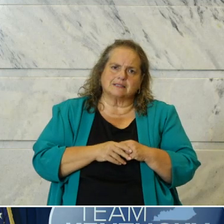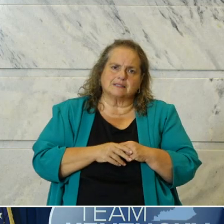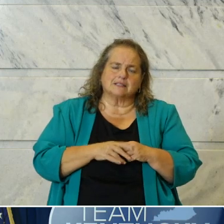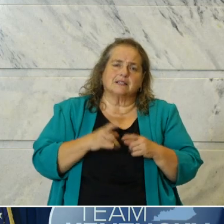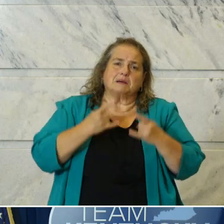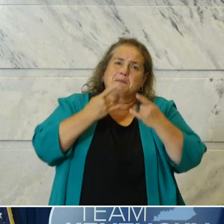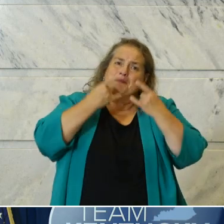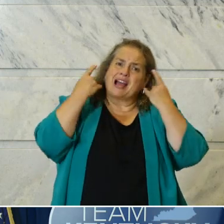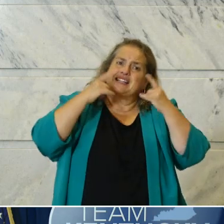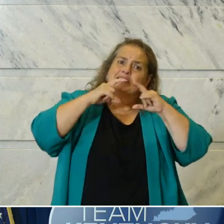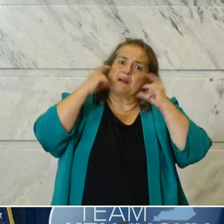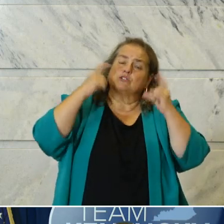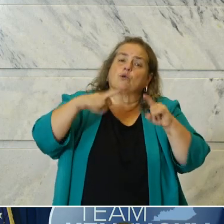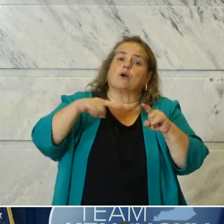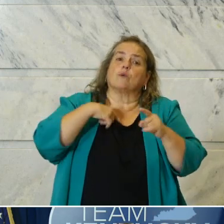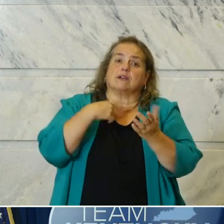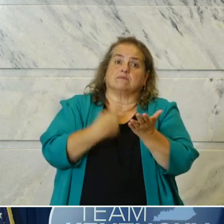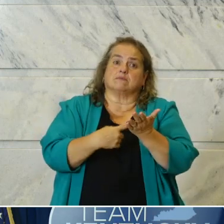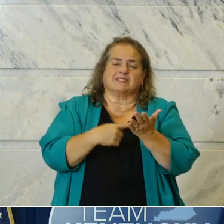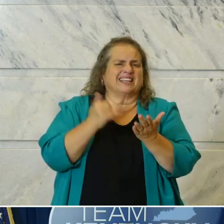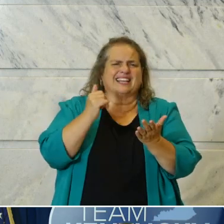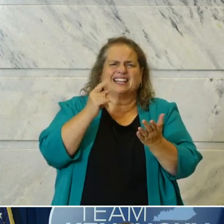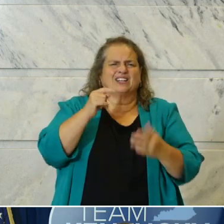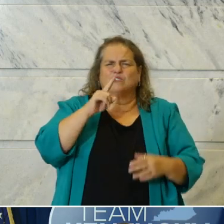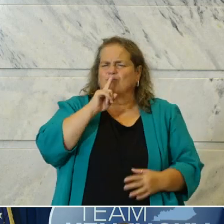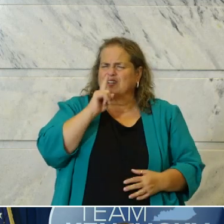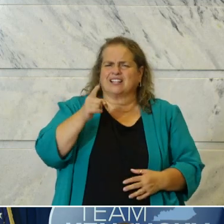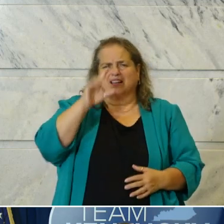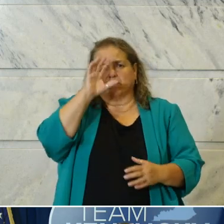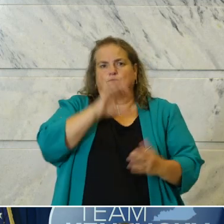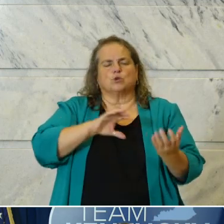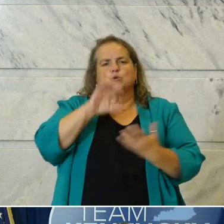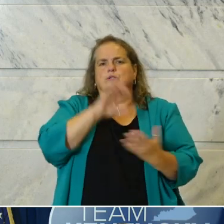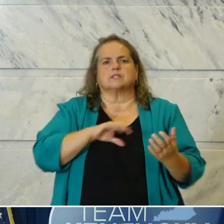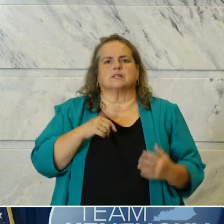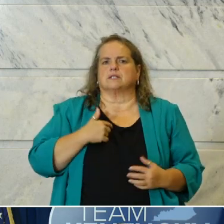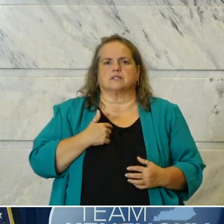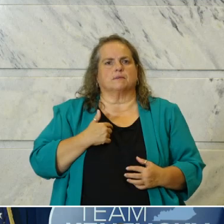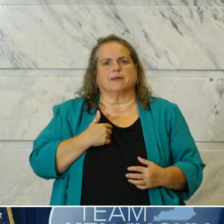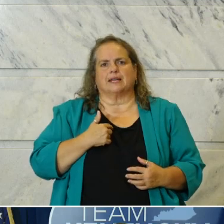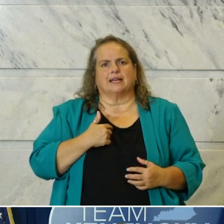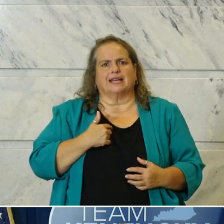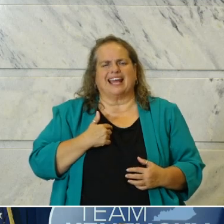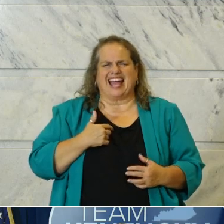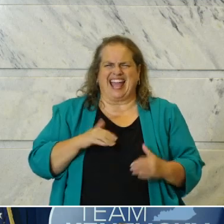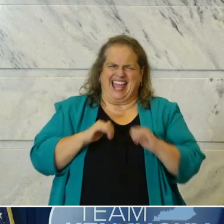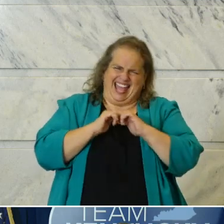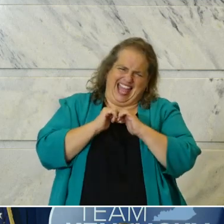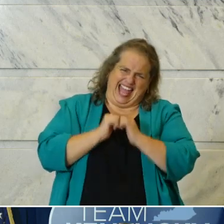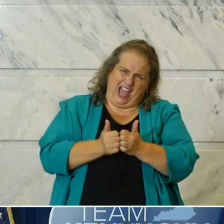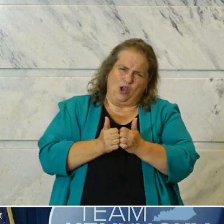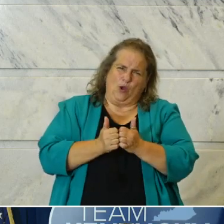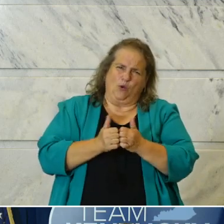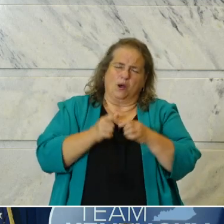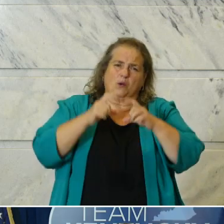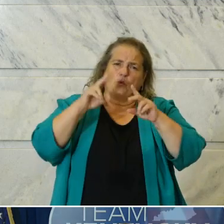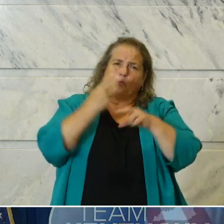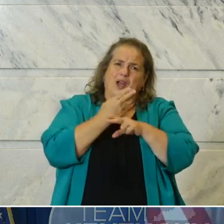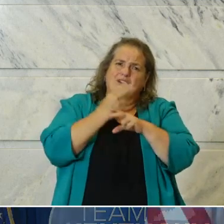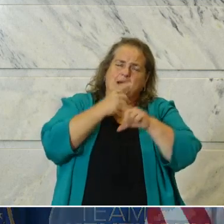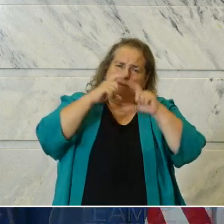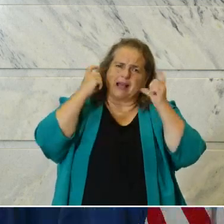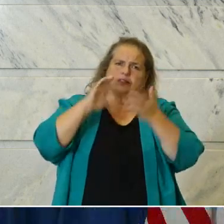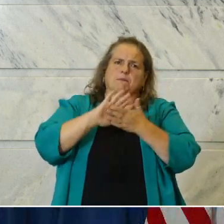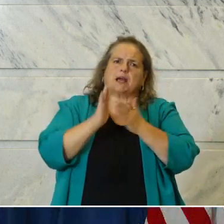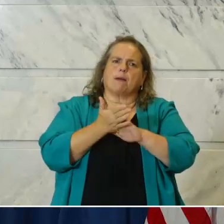mask, it baffles me about how this has become any type of argument, or